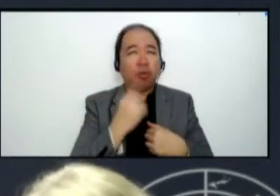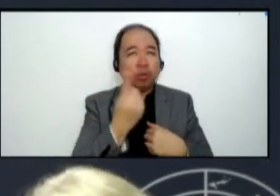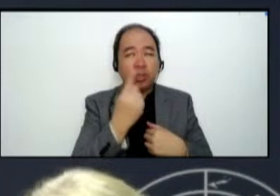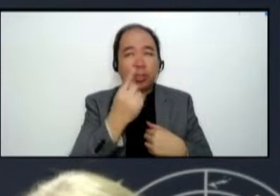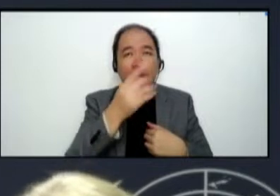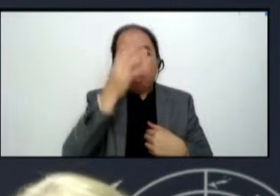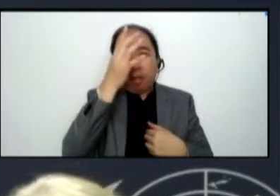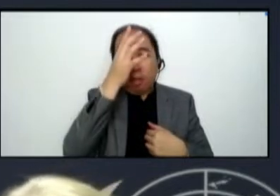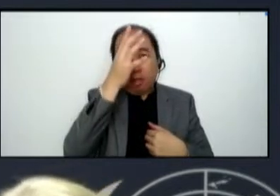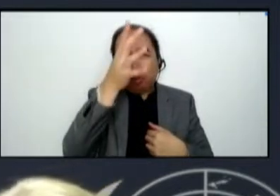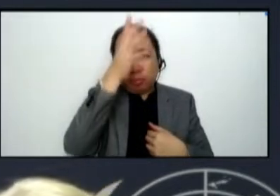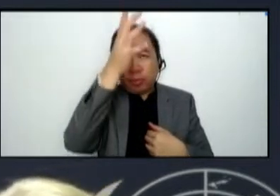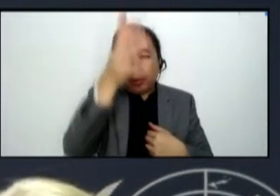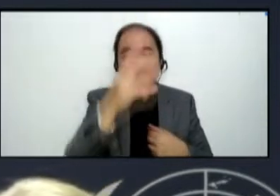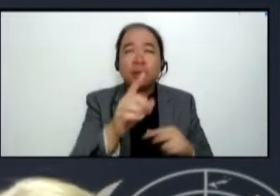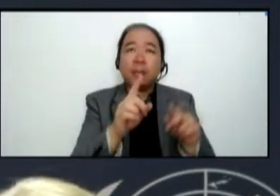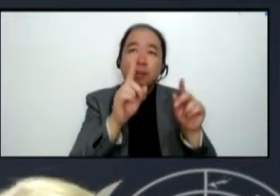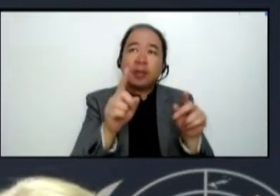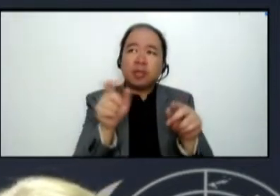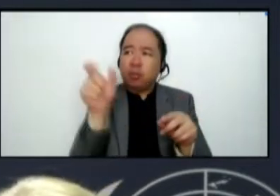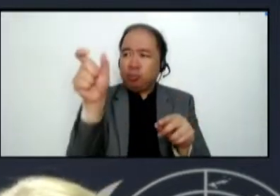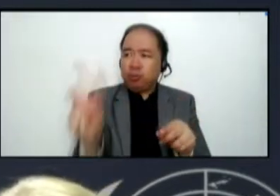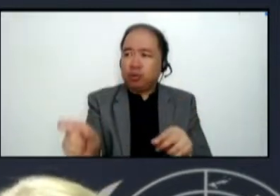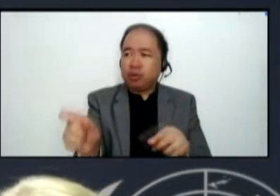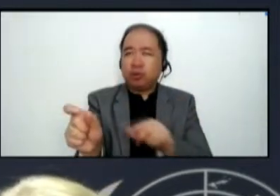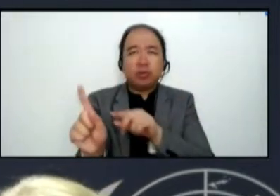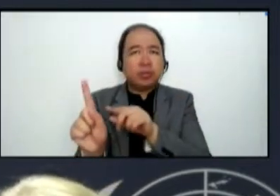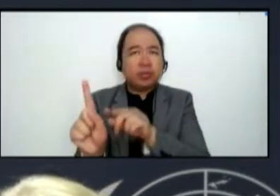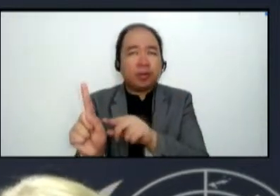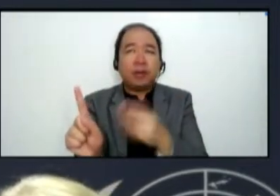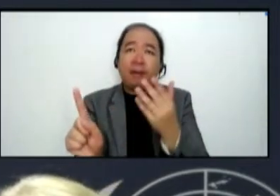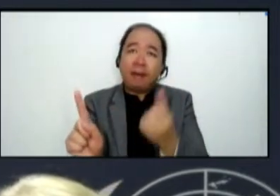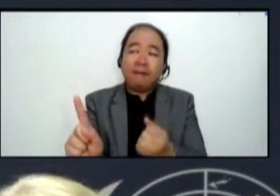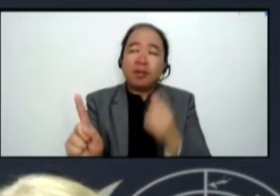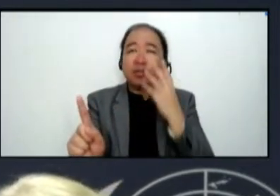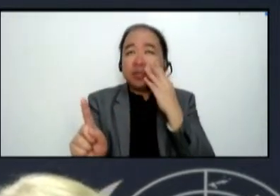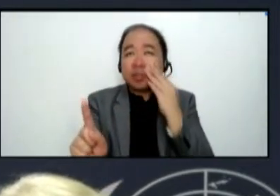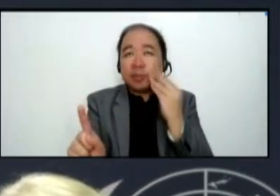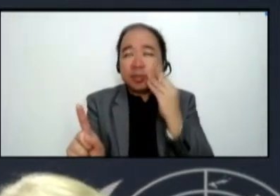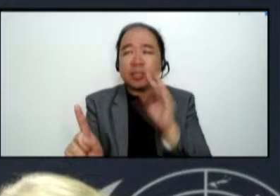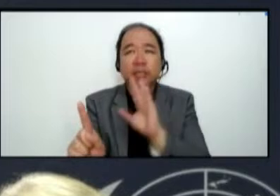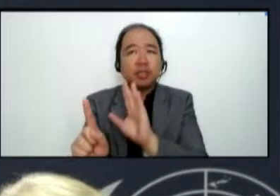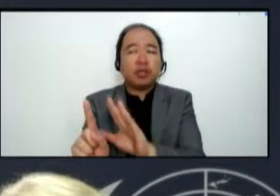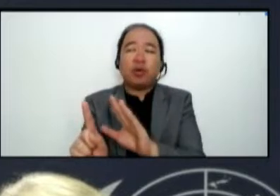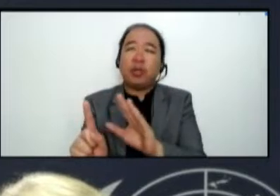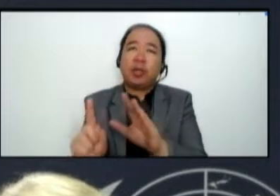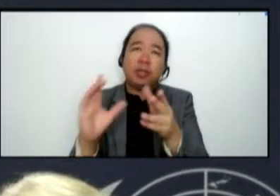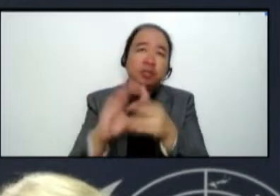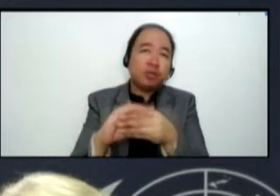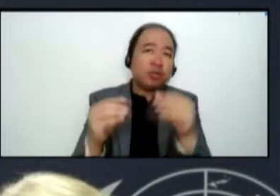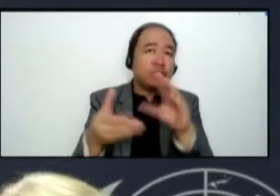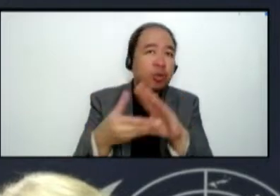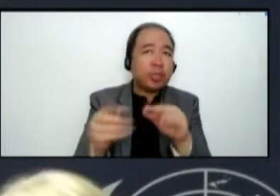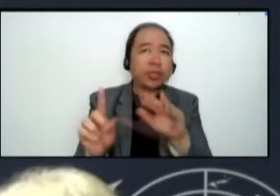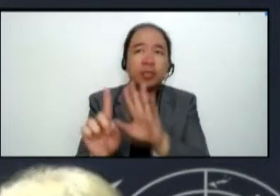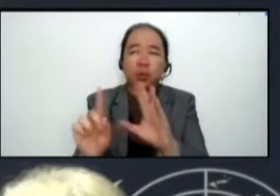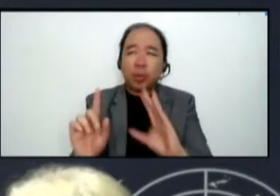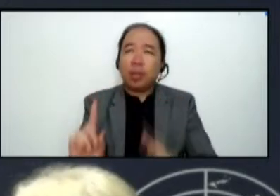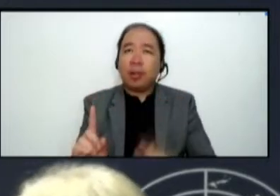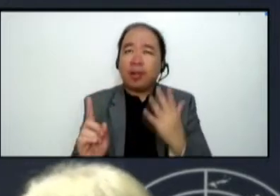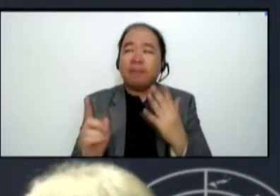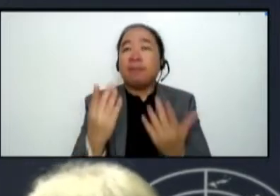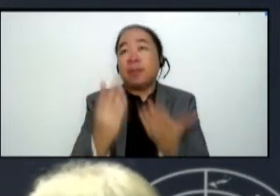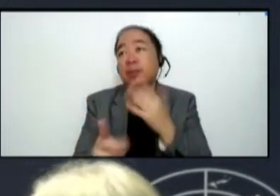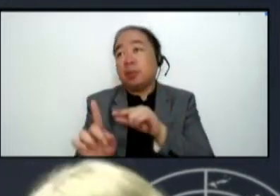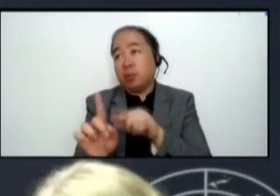with a story, a person with a life. Maybe that grandfather, when he was young, had the same aspirations as I did to be a professional